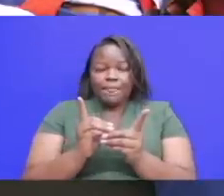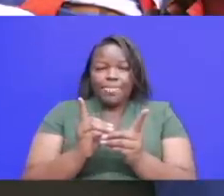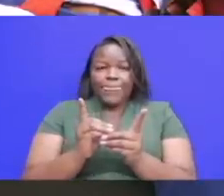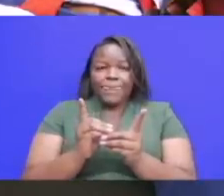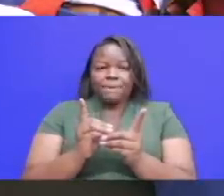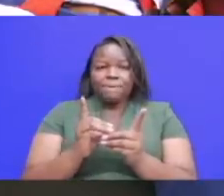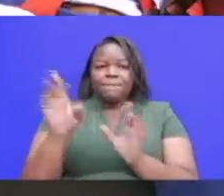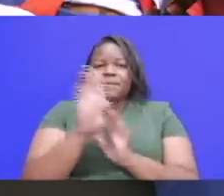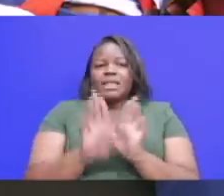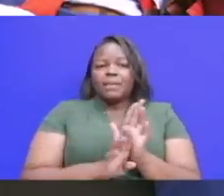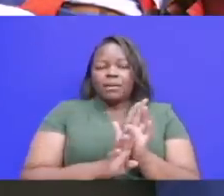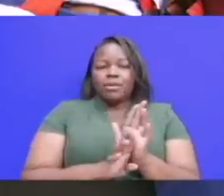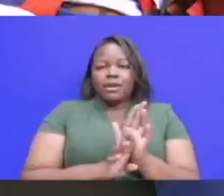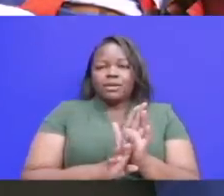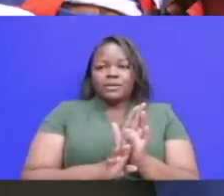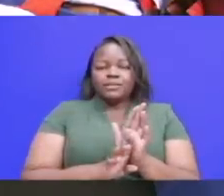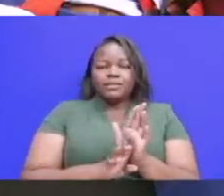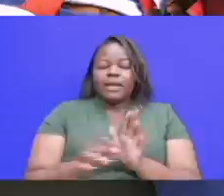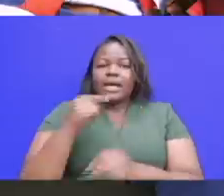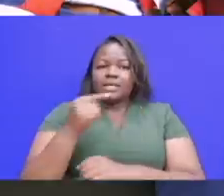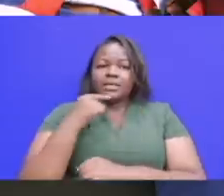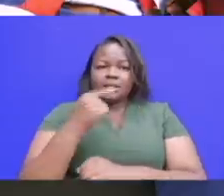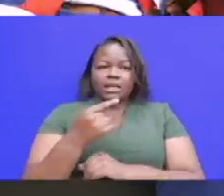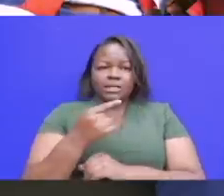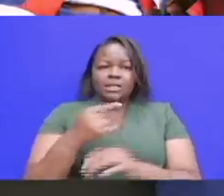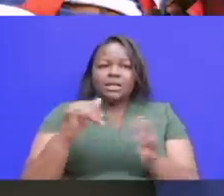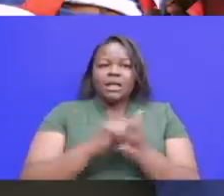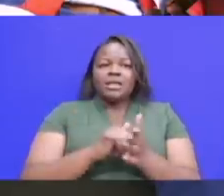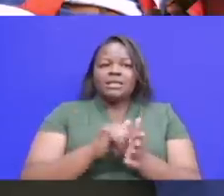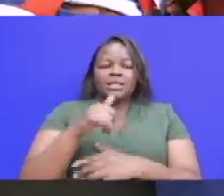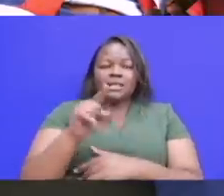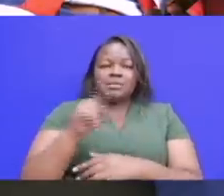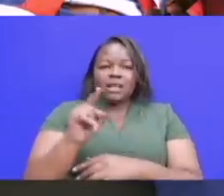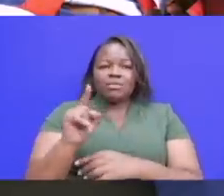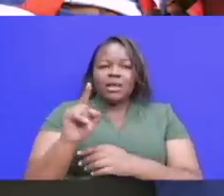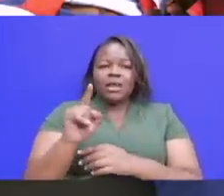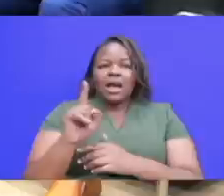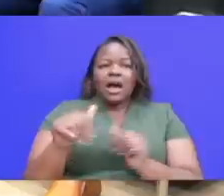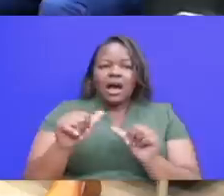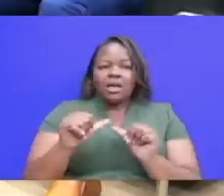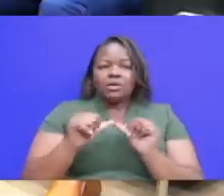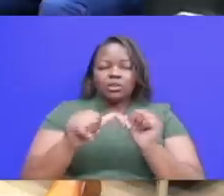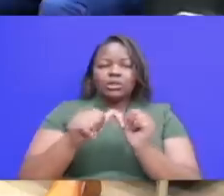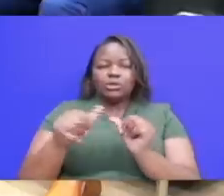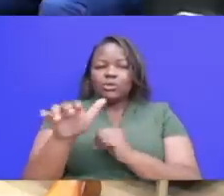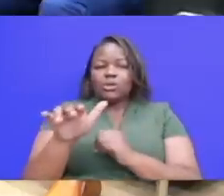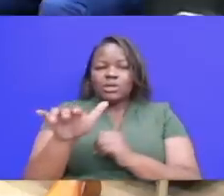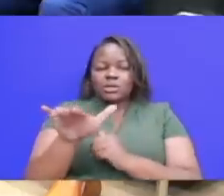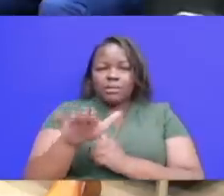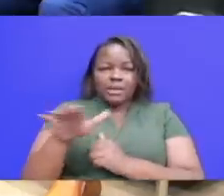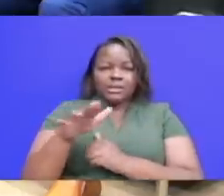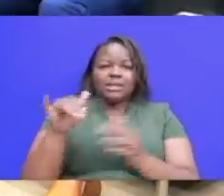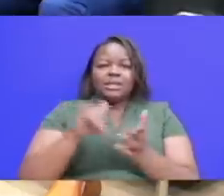the Bible is very humble enough to say that that he spilled it on the ground. Yes. Lest that he